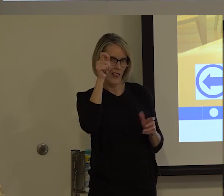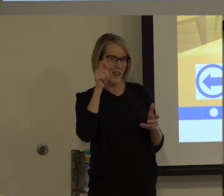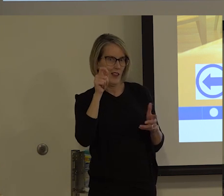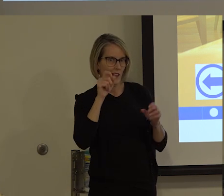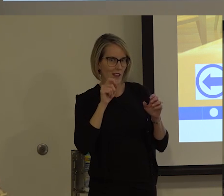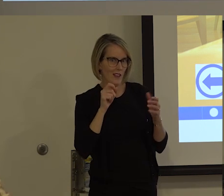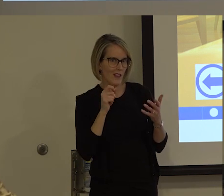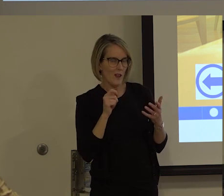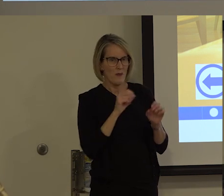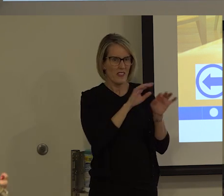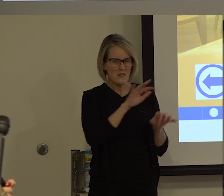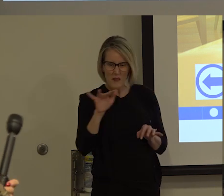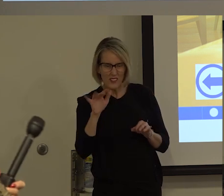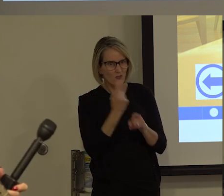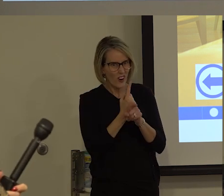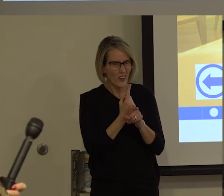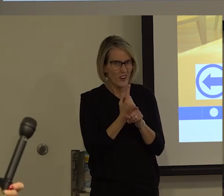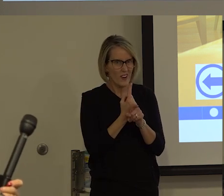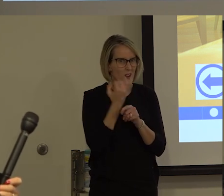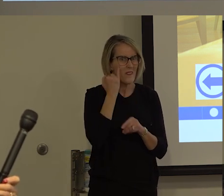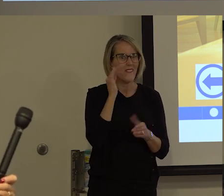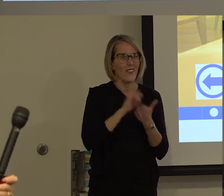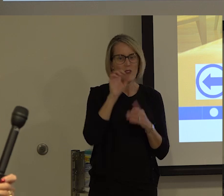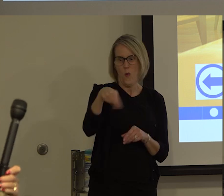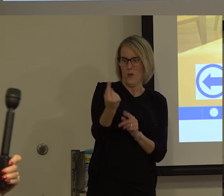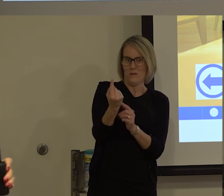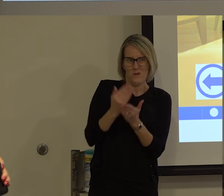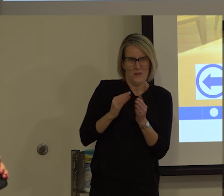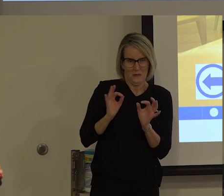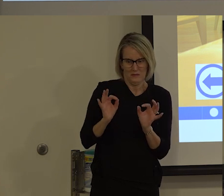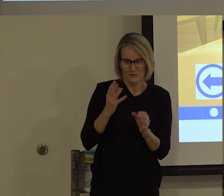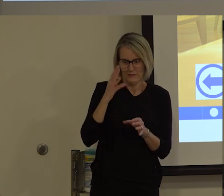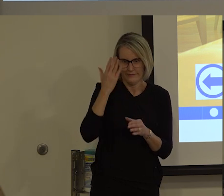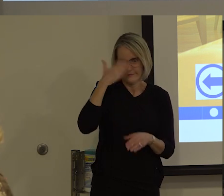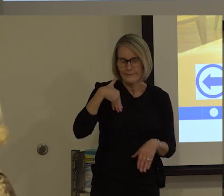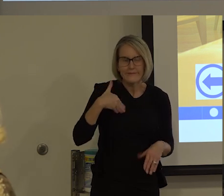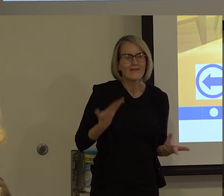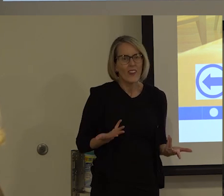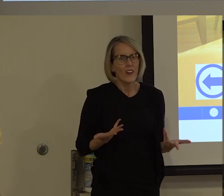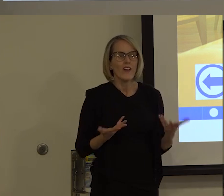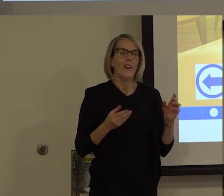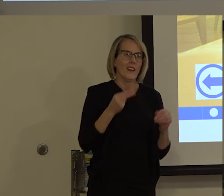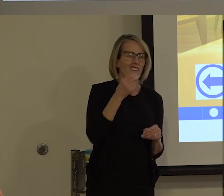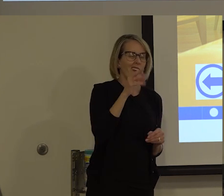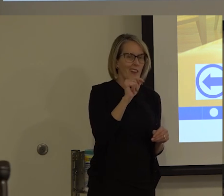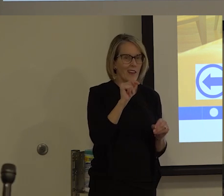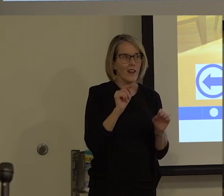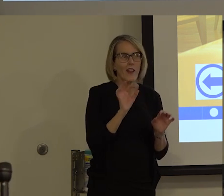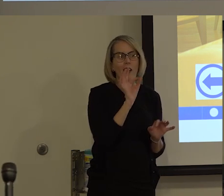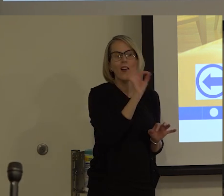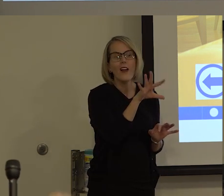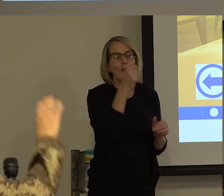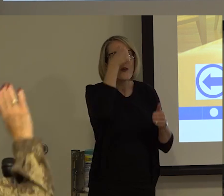able to. You wouldn't be able to tell exactly if that was the only thing that they missed, but you could give them those additional hints, like, "Hey, make sure you're paying attention to